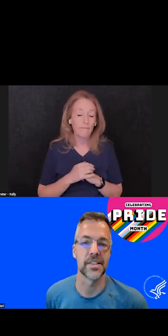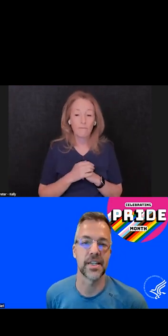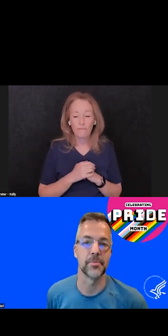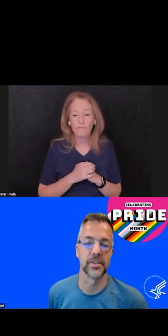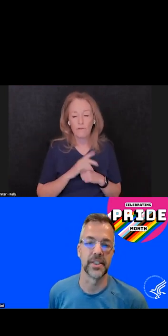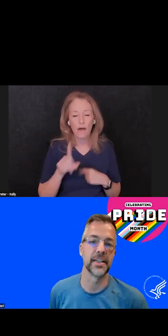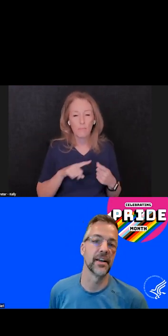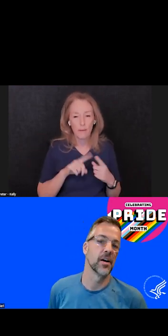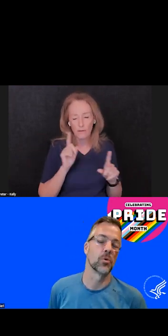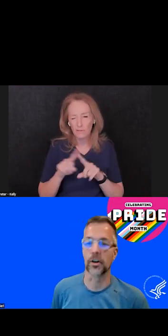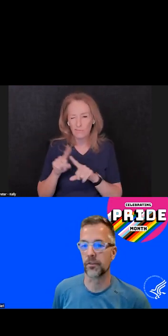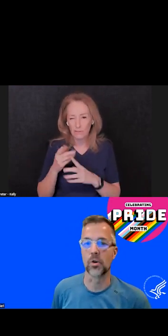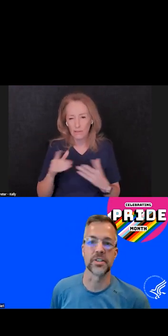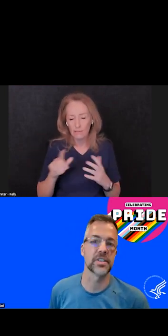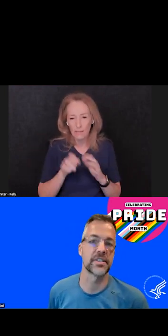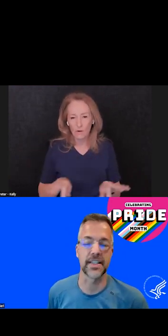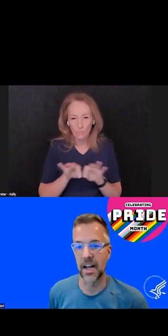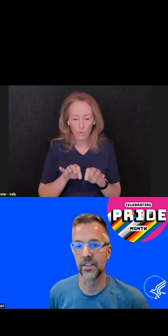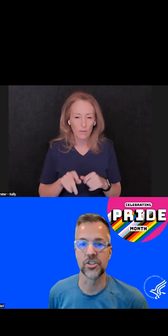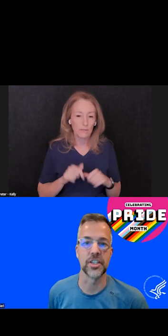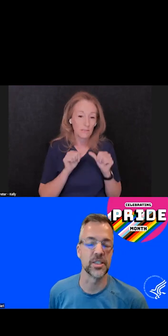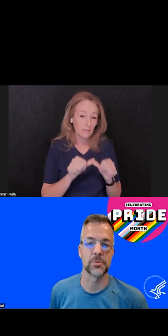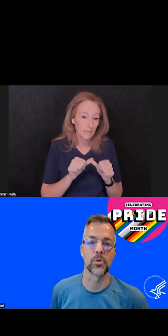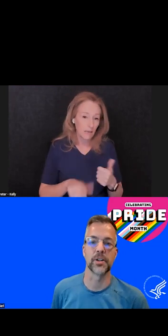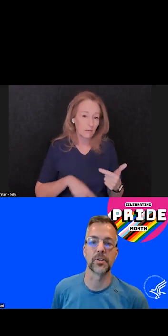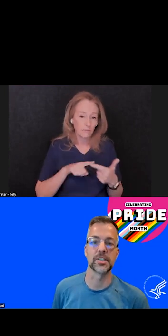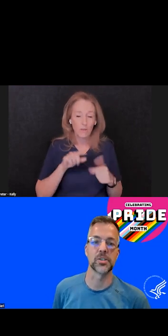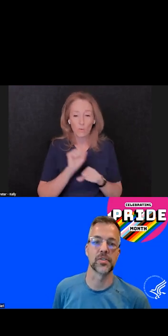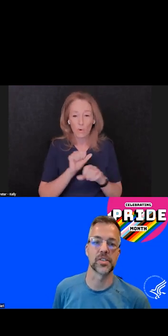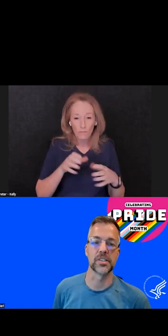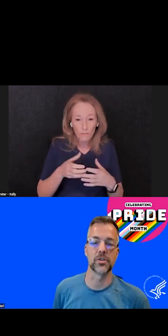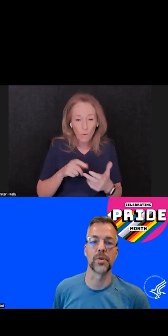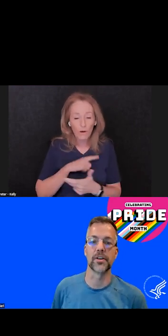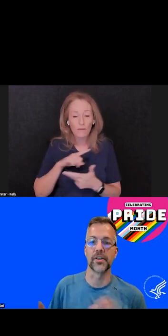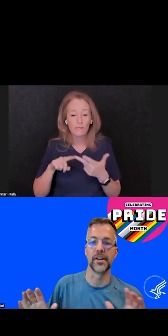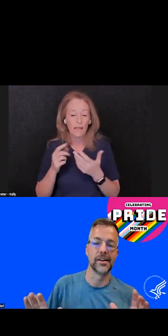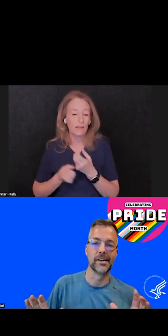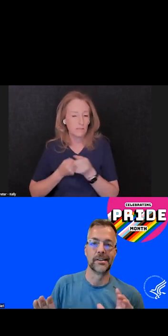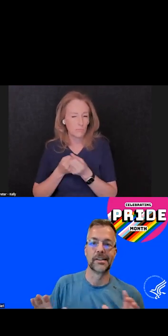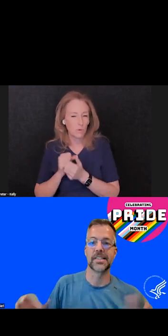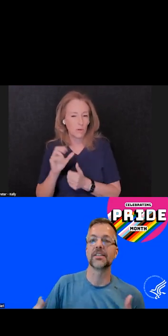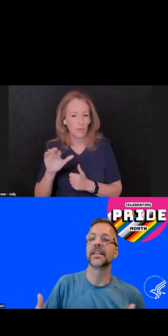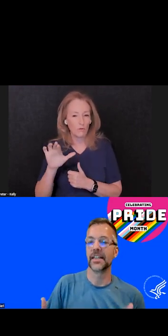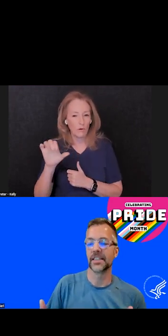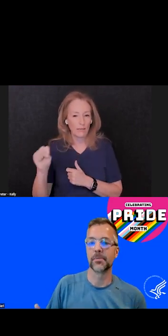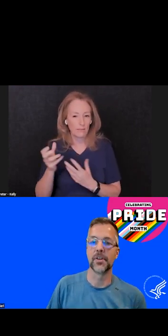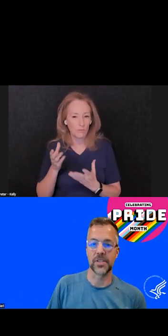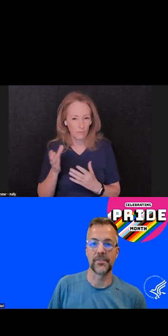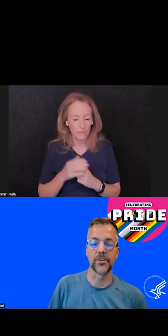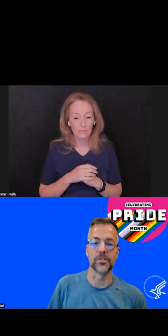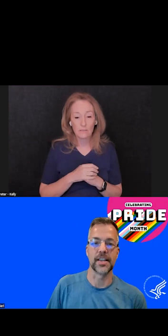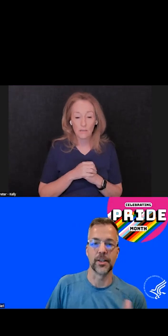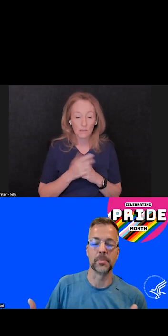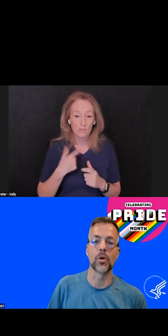to sustainability, workforce, technology, and supporting crisis services. And so we are consolidating some of